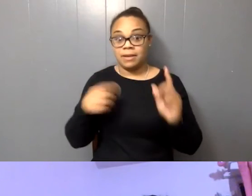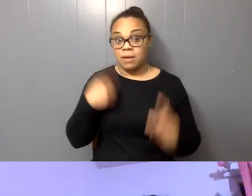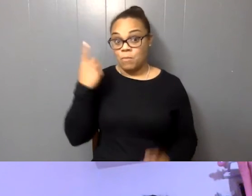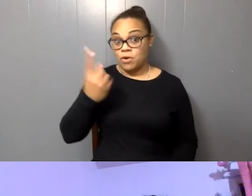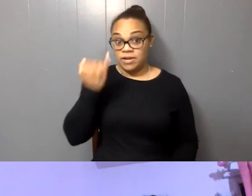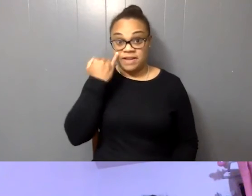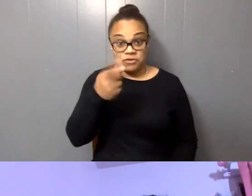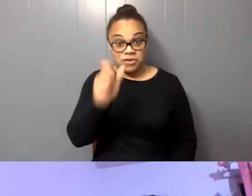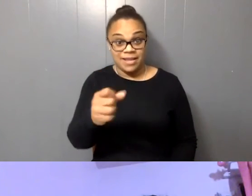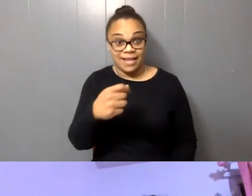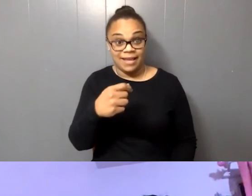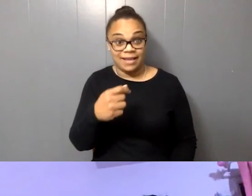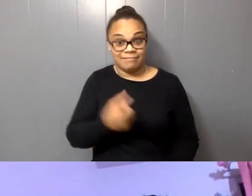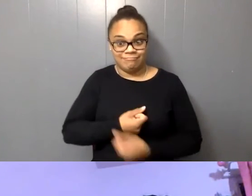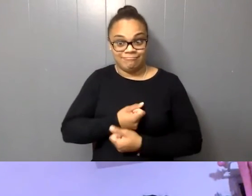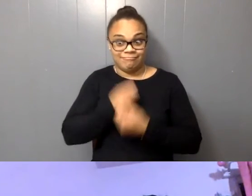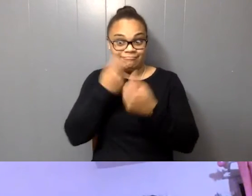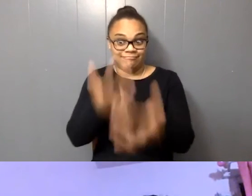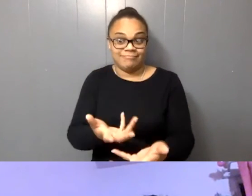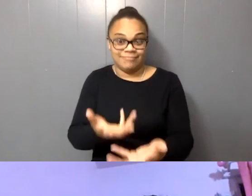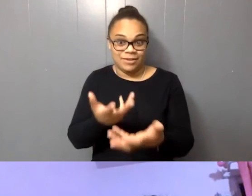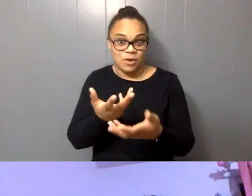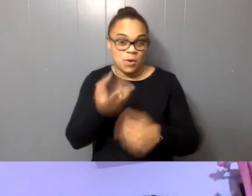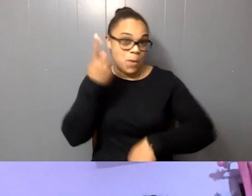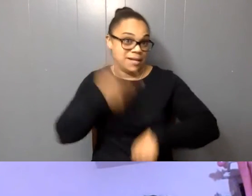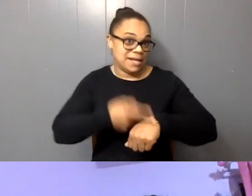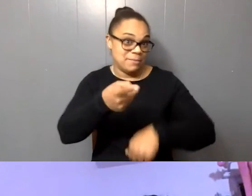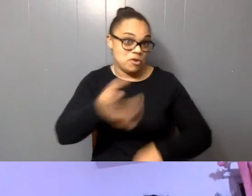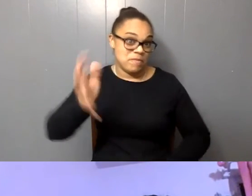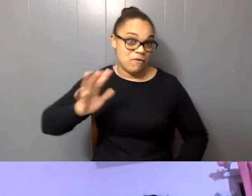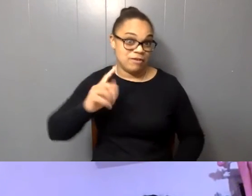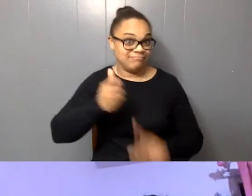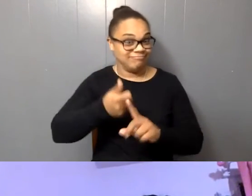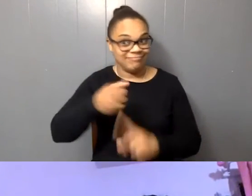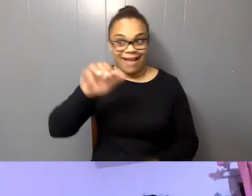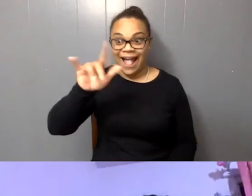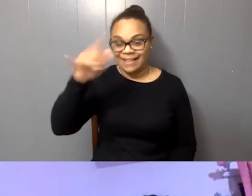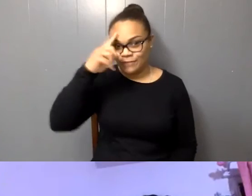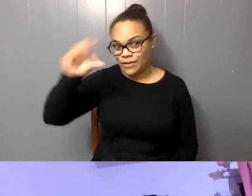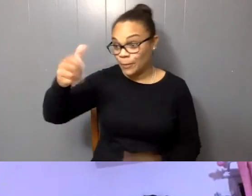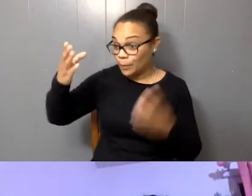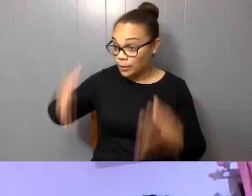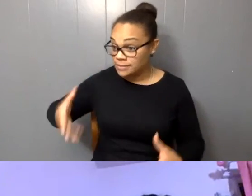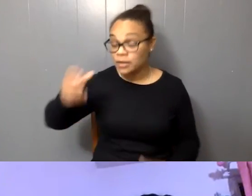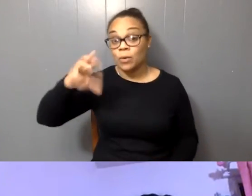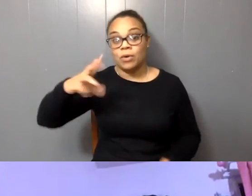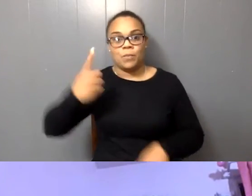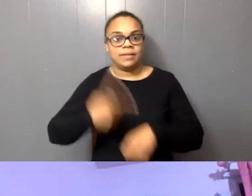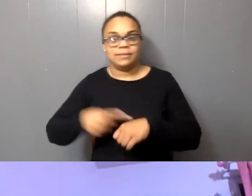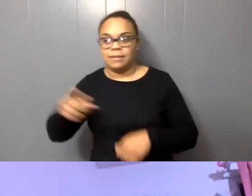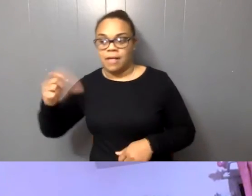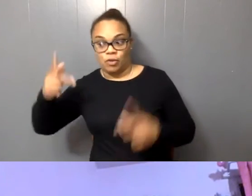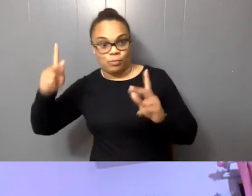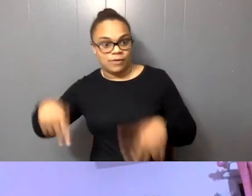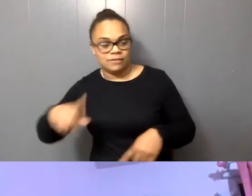that you were an ally for someone else, or that like one of the most significant times that someone was an ally to you.